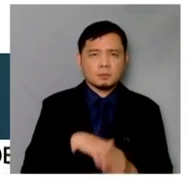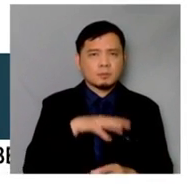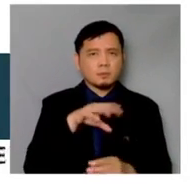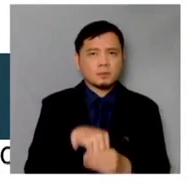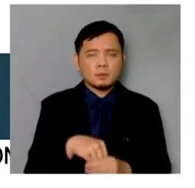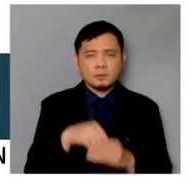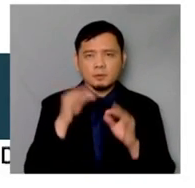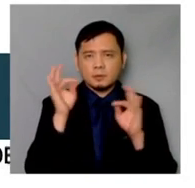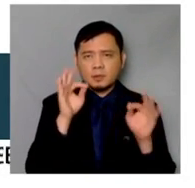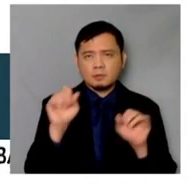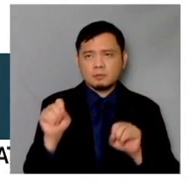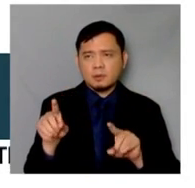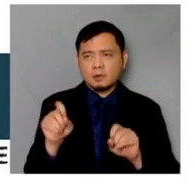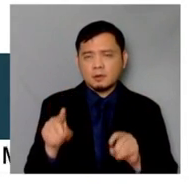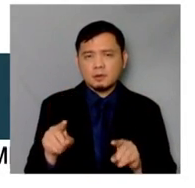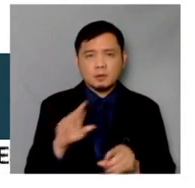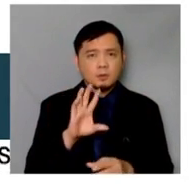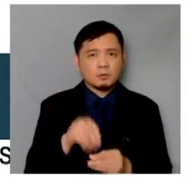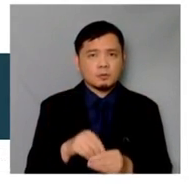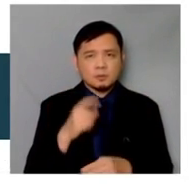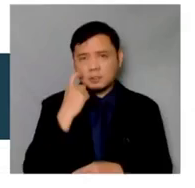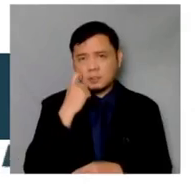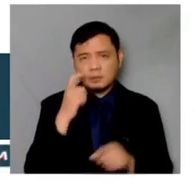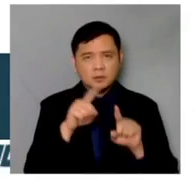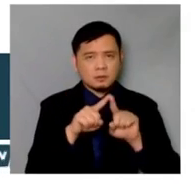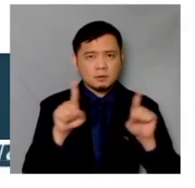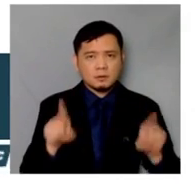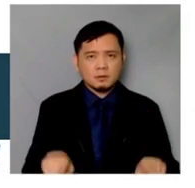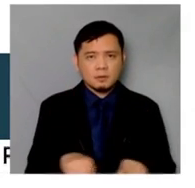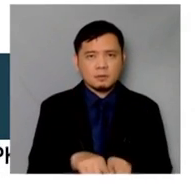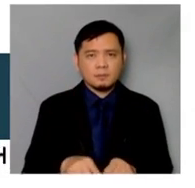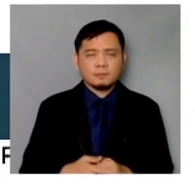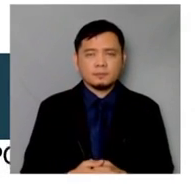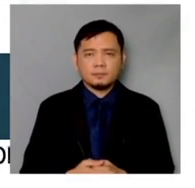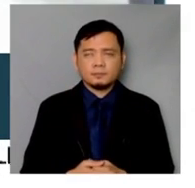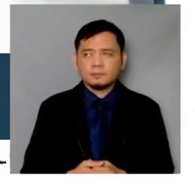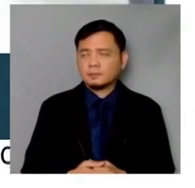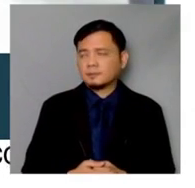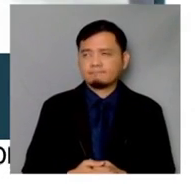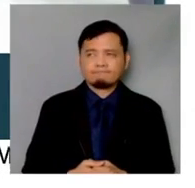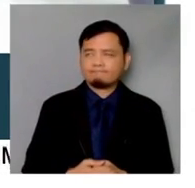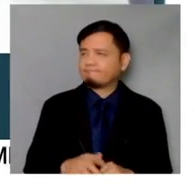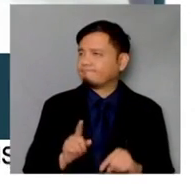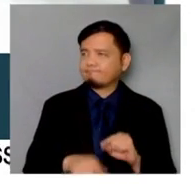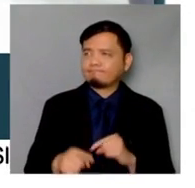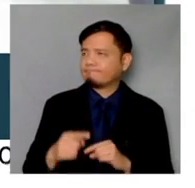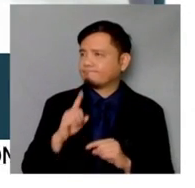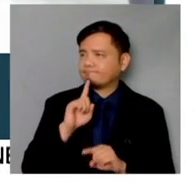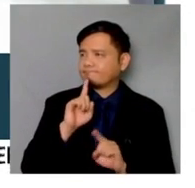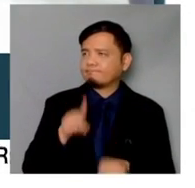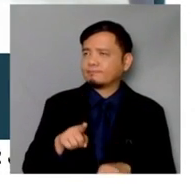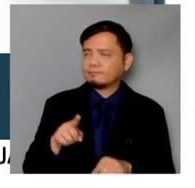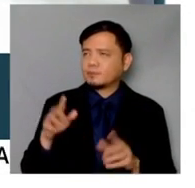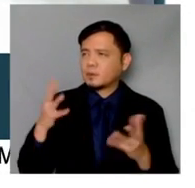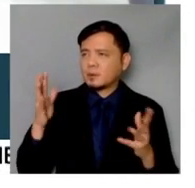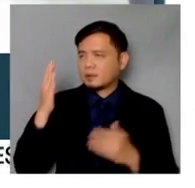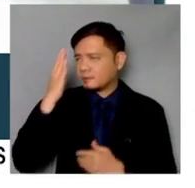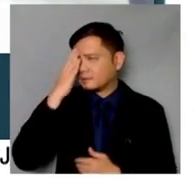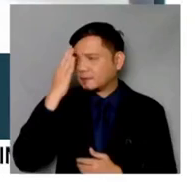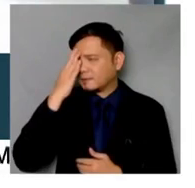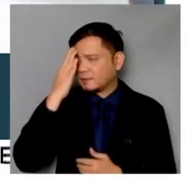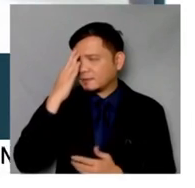this latest affidavit? I'm afraid I cannot answer that. I have no knowledge as to their